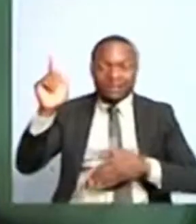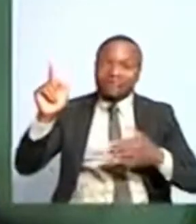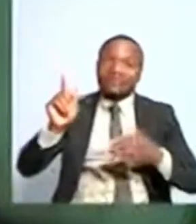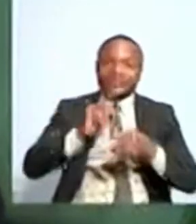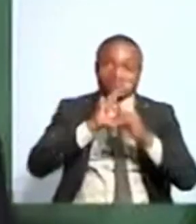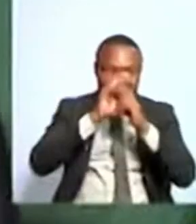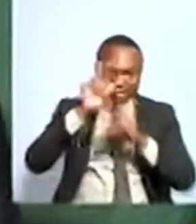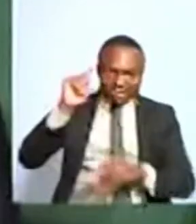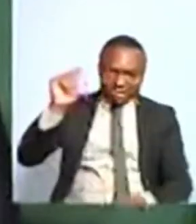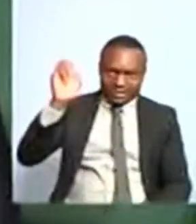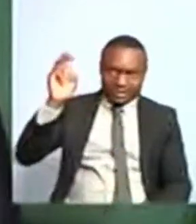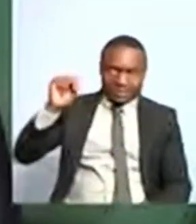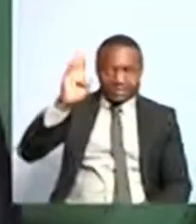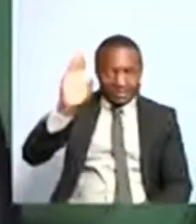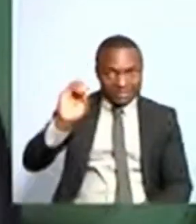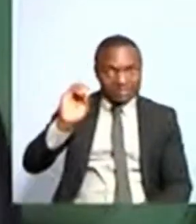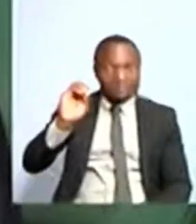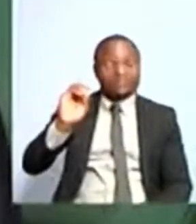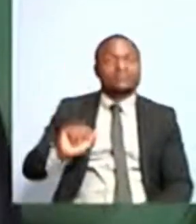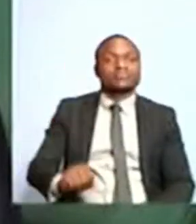Tembo.